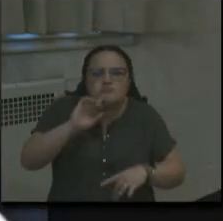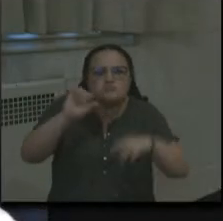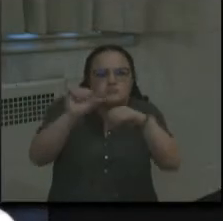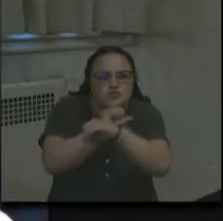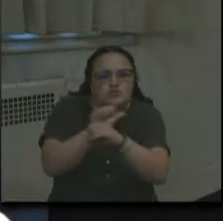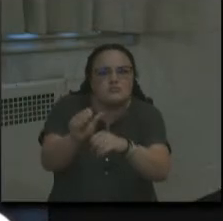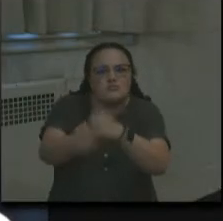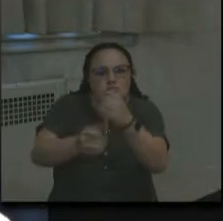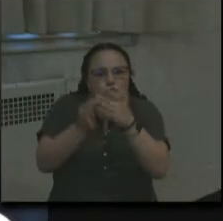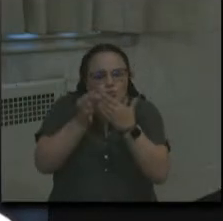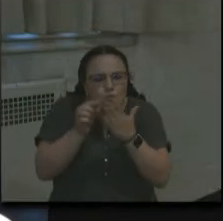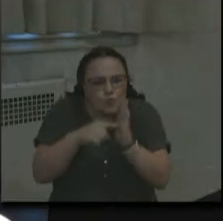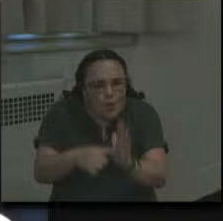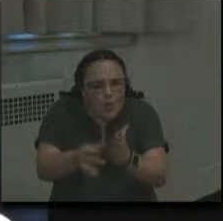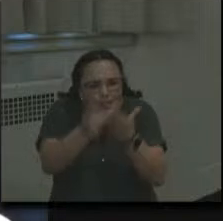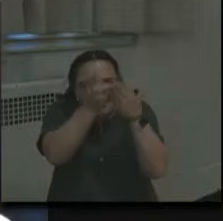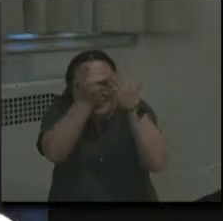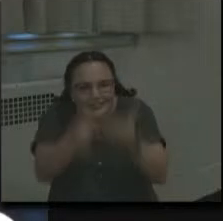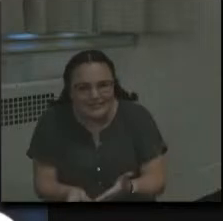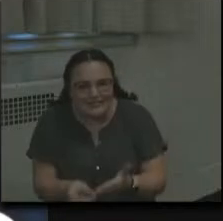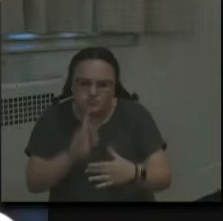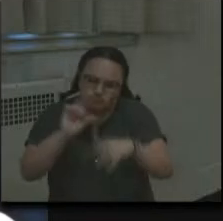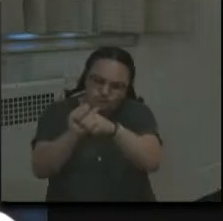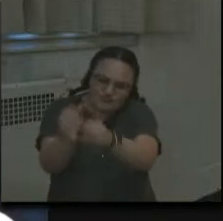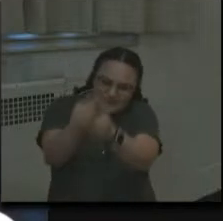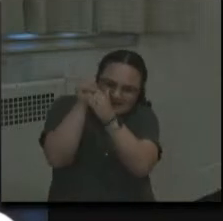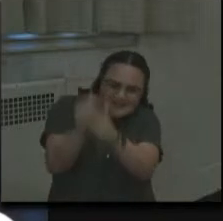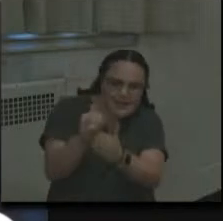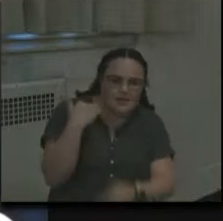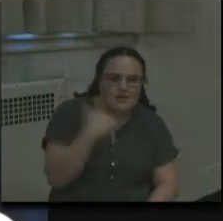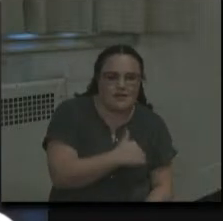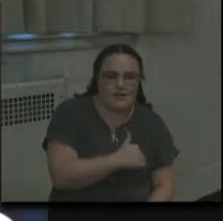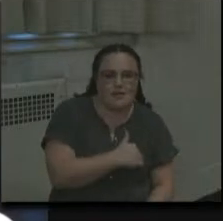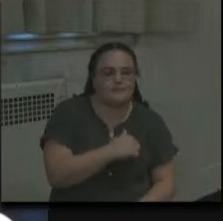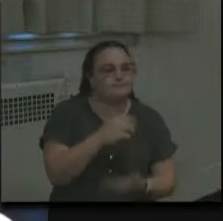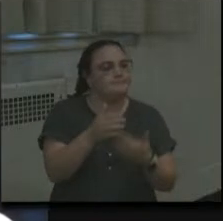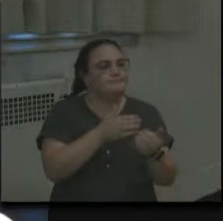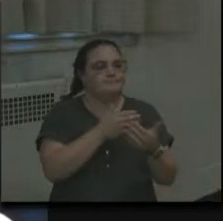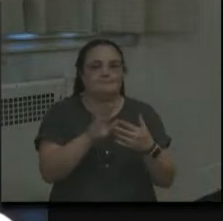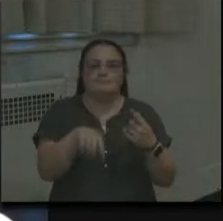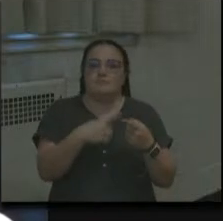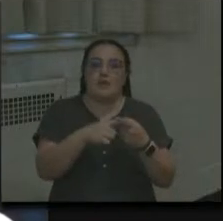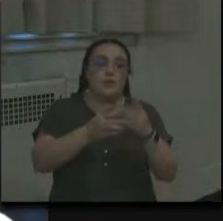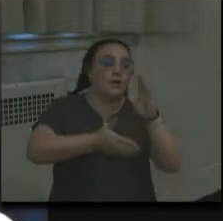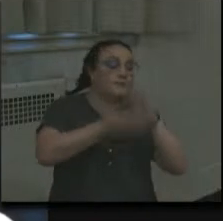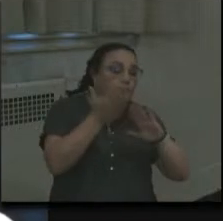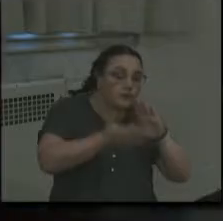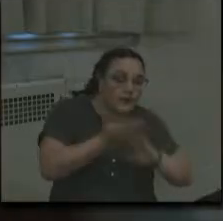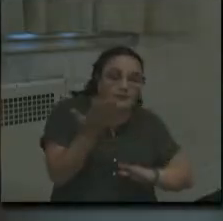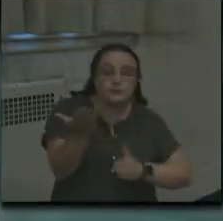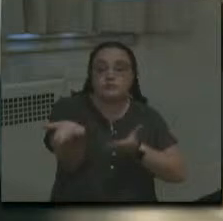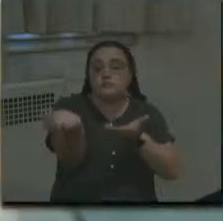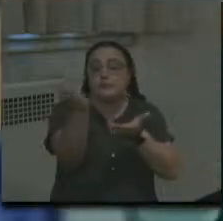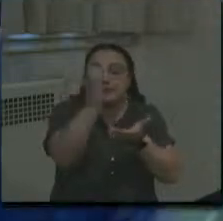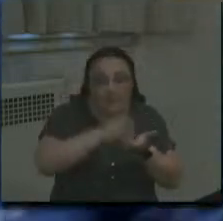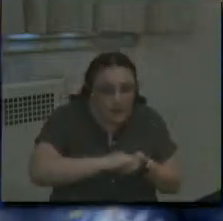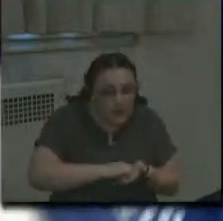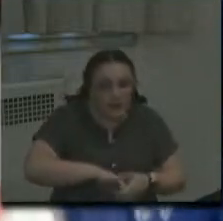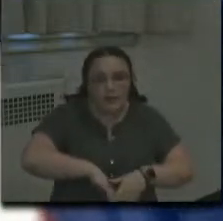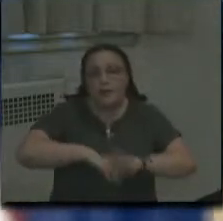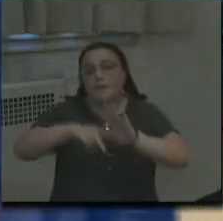true leadership in terms of operations, in terms of collaborating, in terms